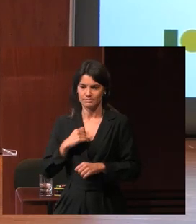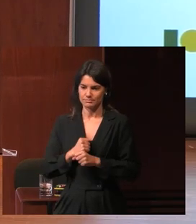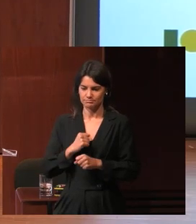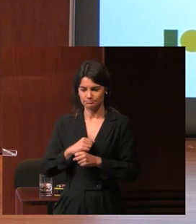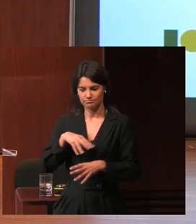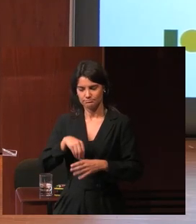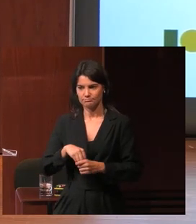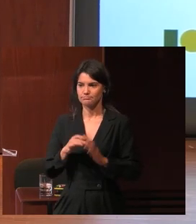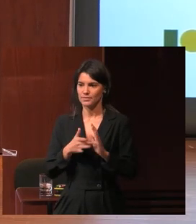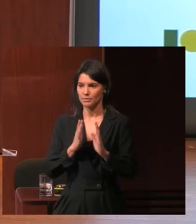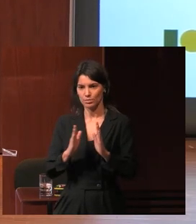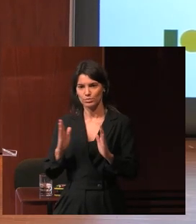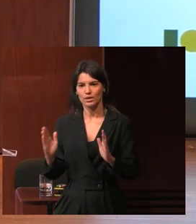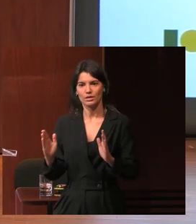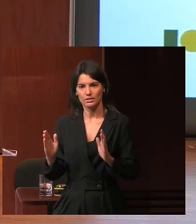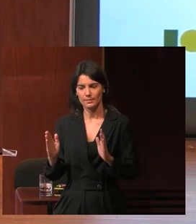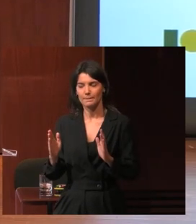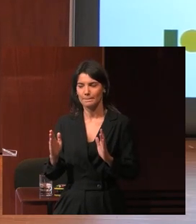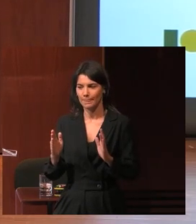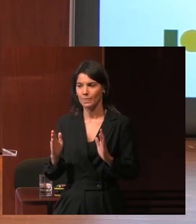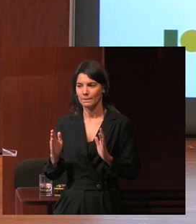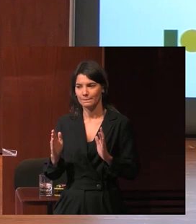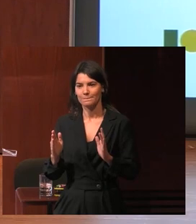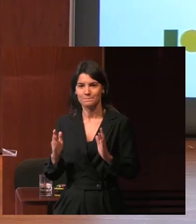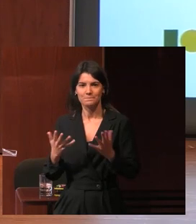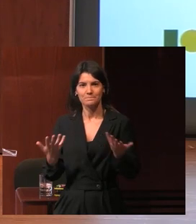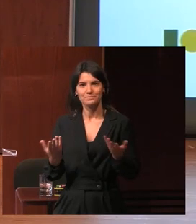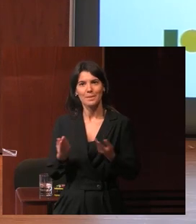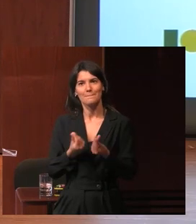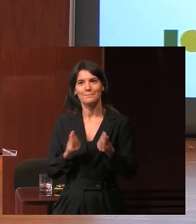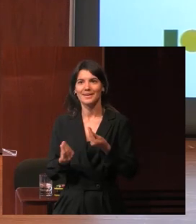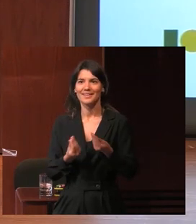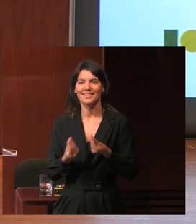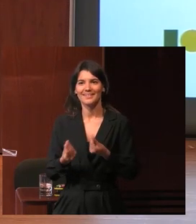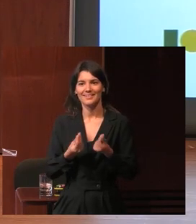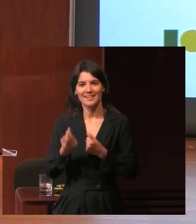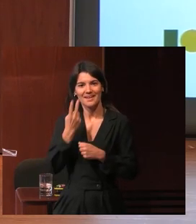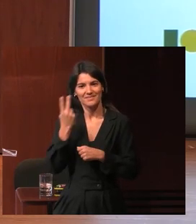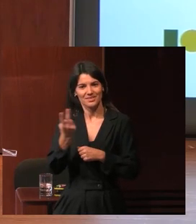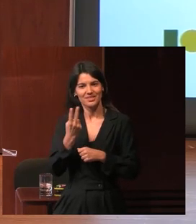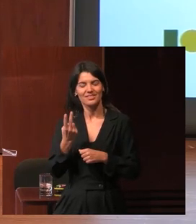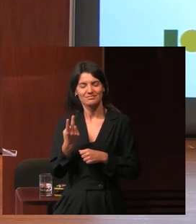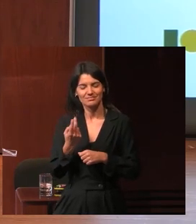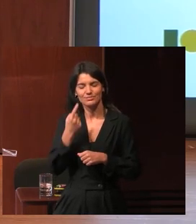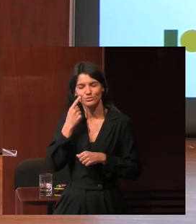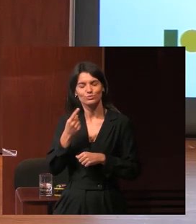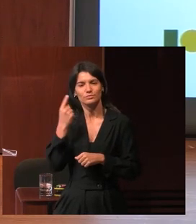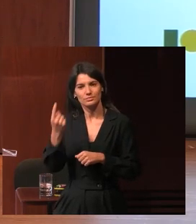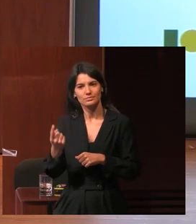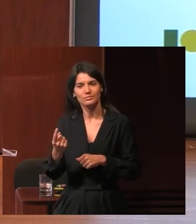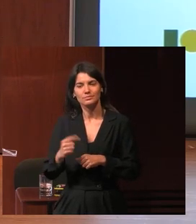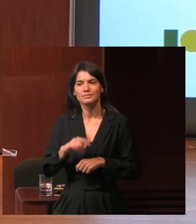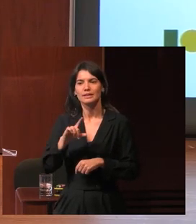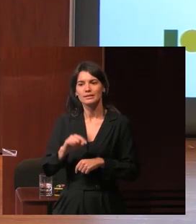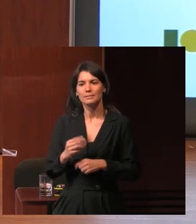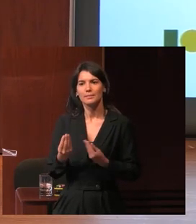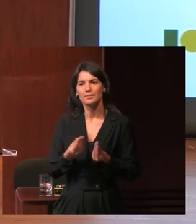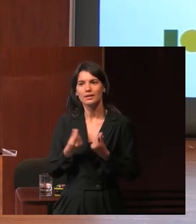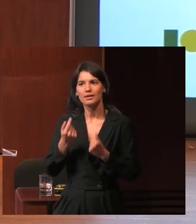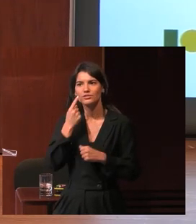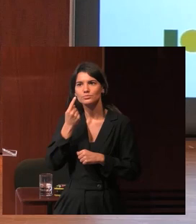attitude towards life and has a special attitude towards the way of thinking.